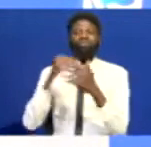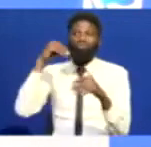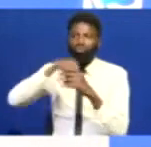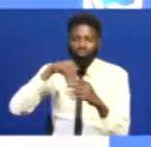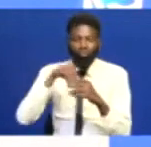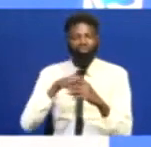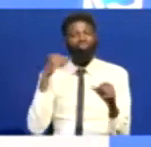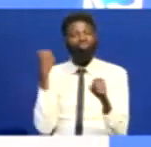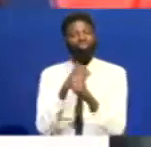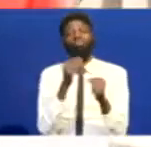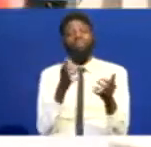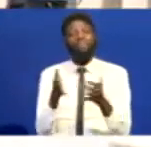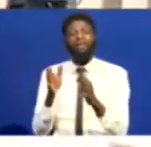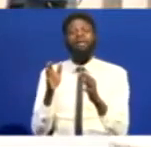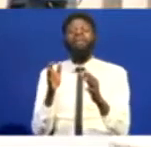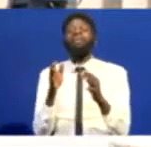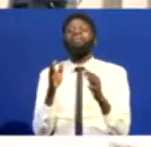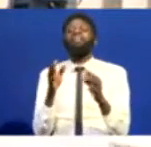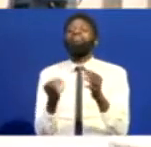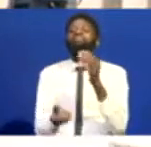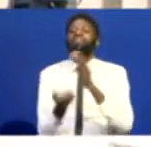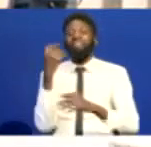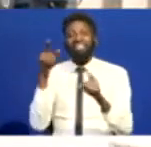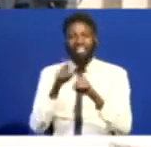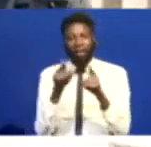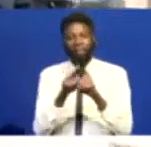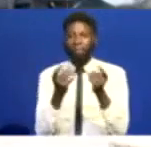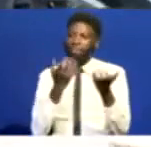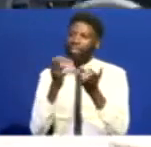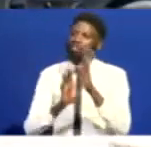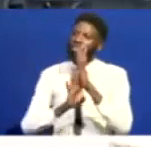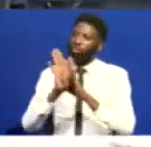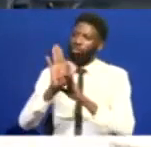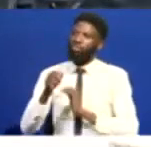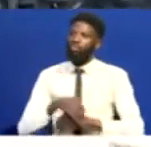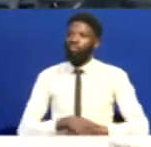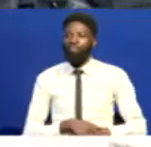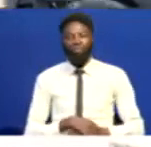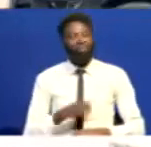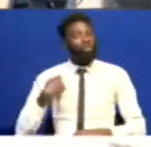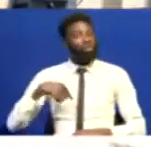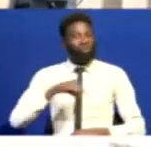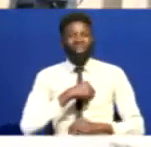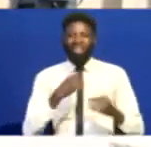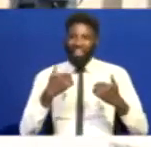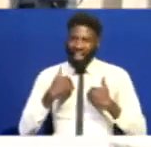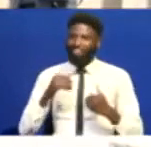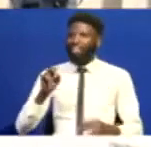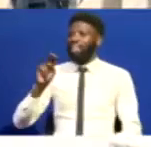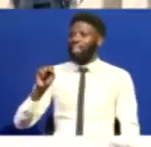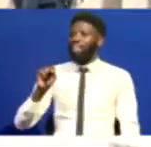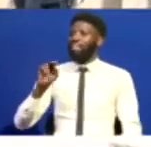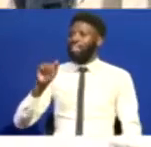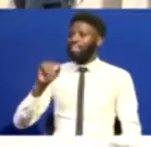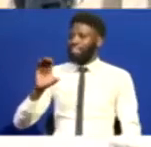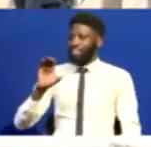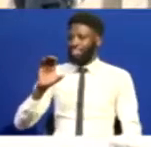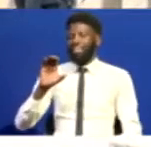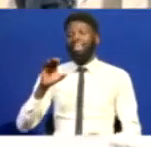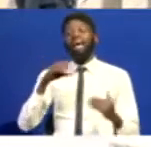and enterprise development. We have issued an NSC disclosure guidelines to the public, and we've